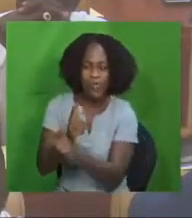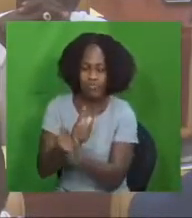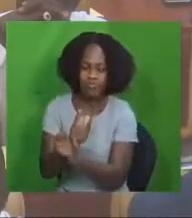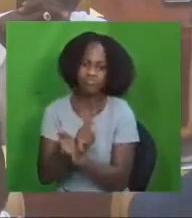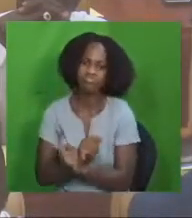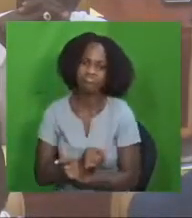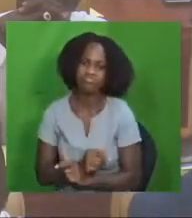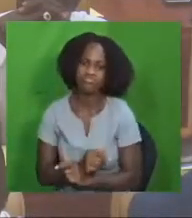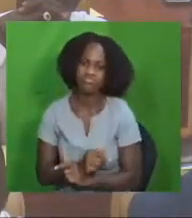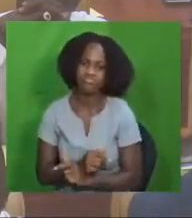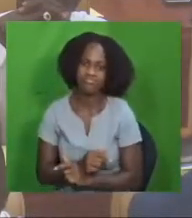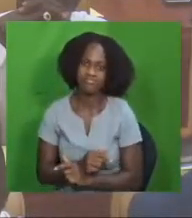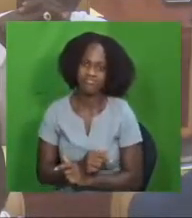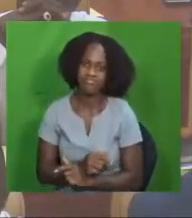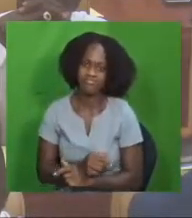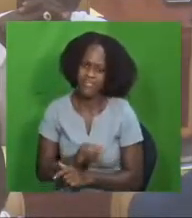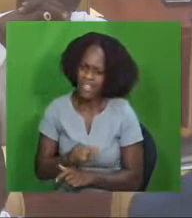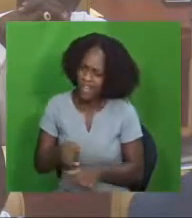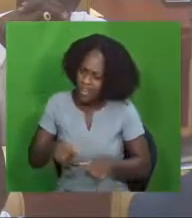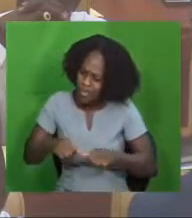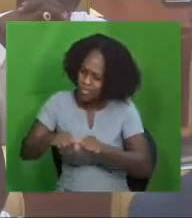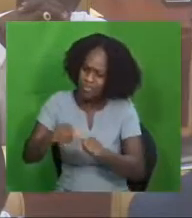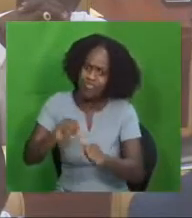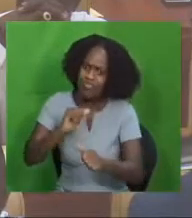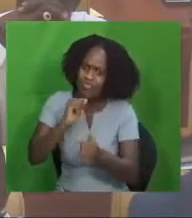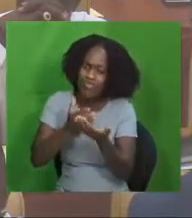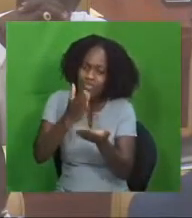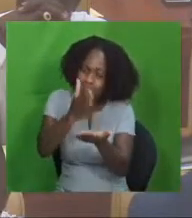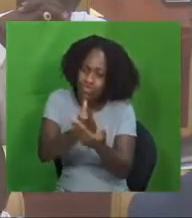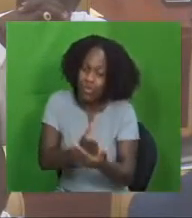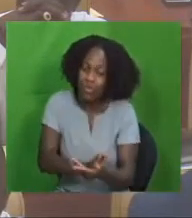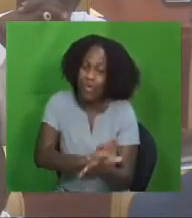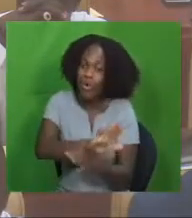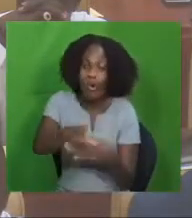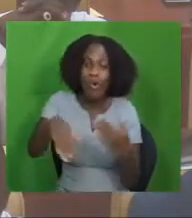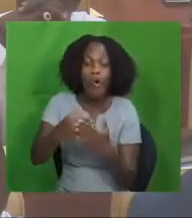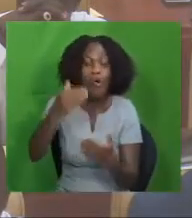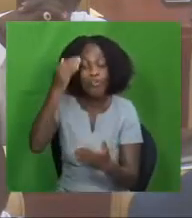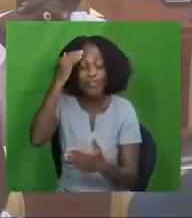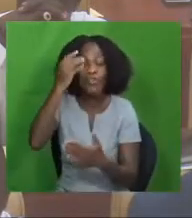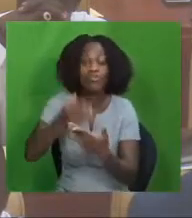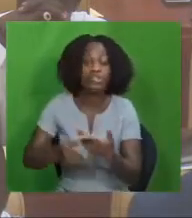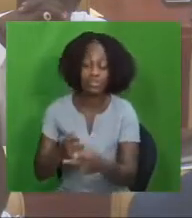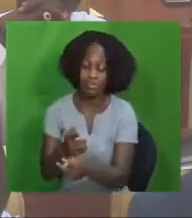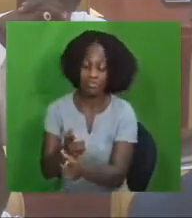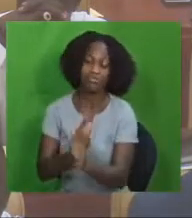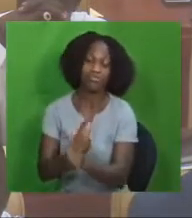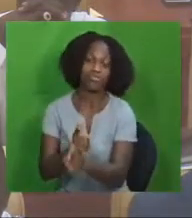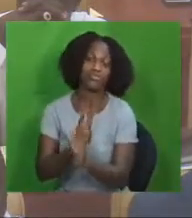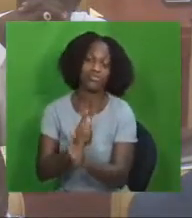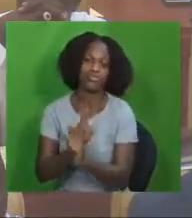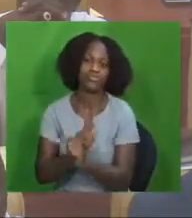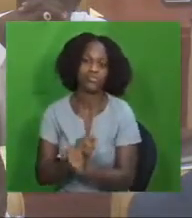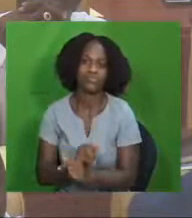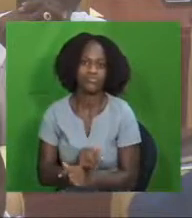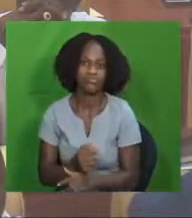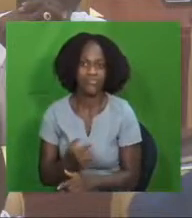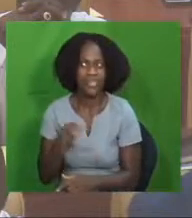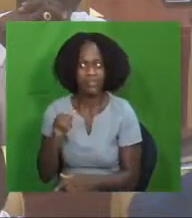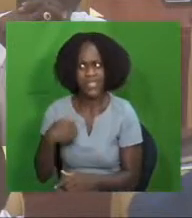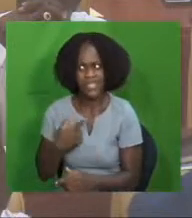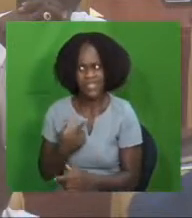borrowing that you are struggling to withdraw. That all that you know is borrowing. And I liken this